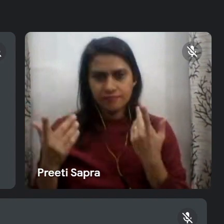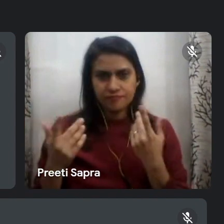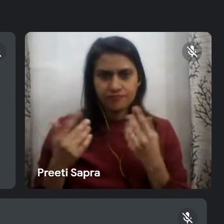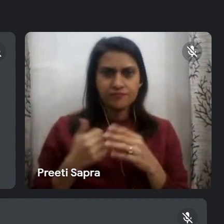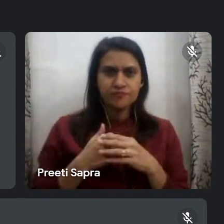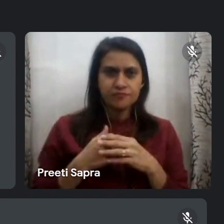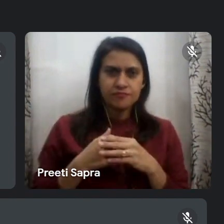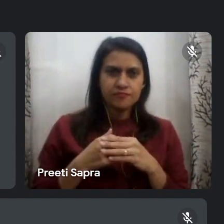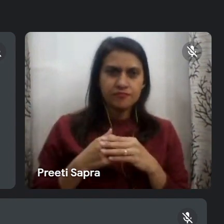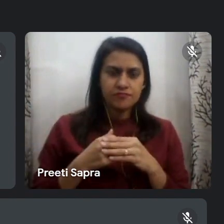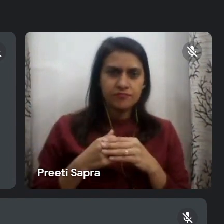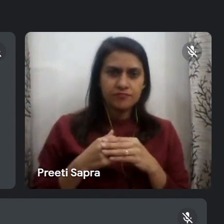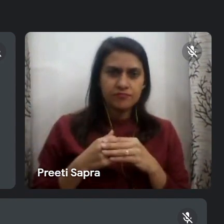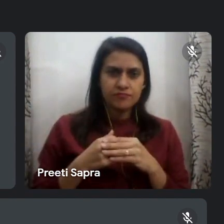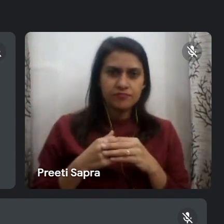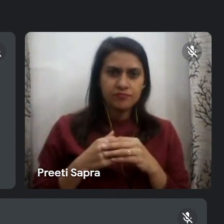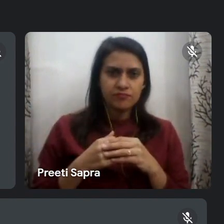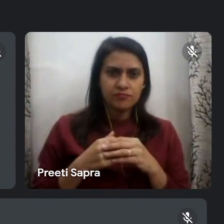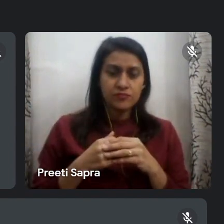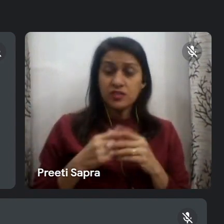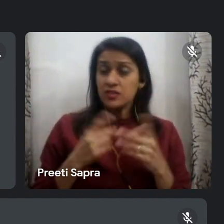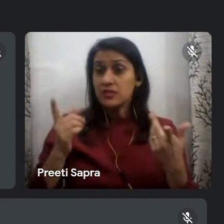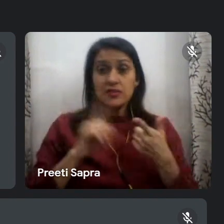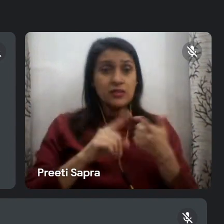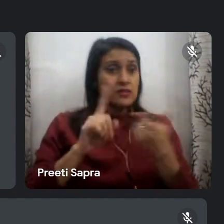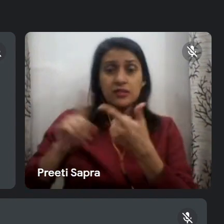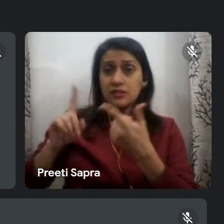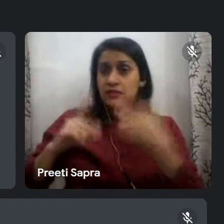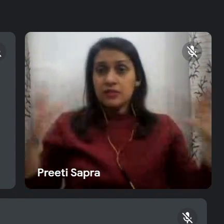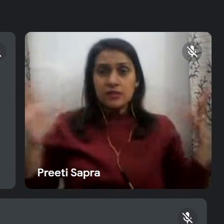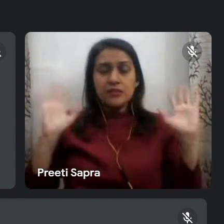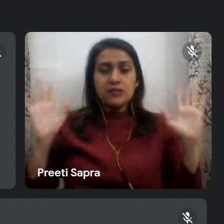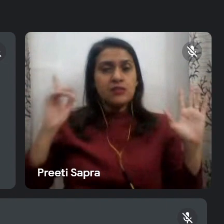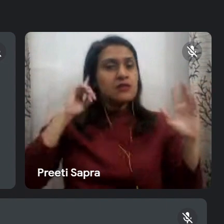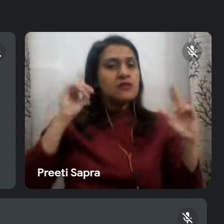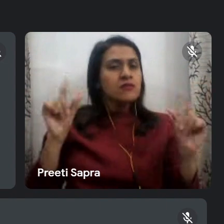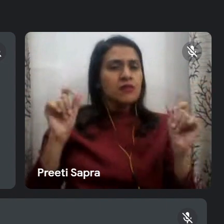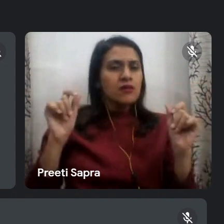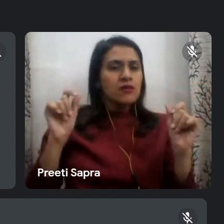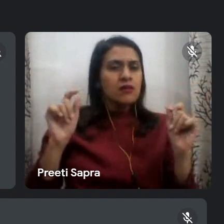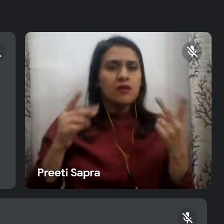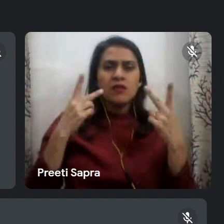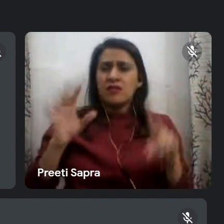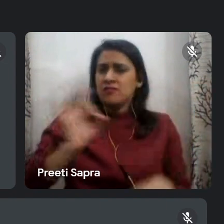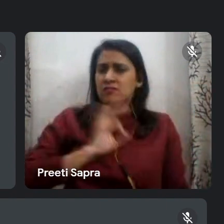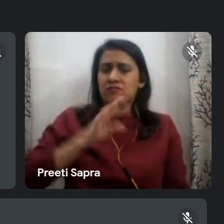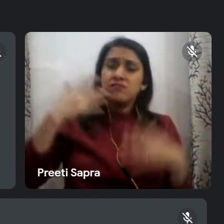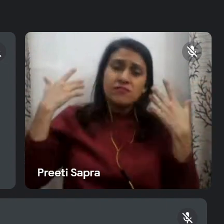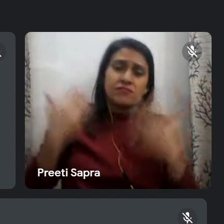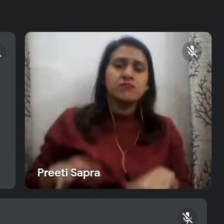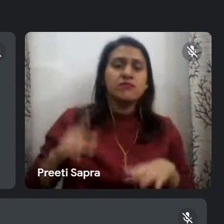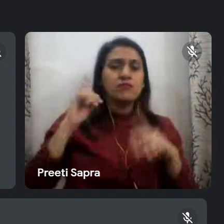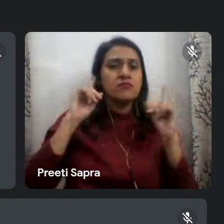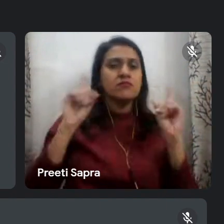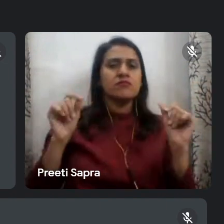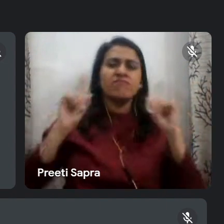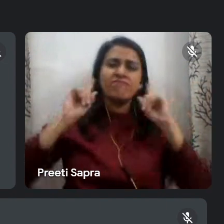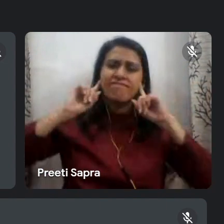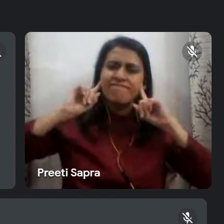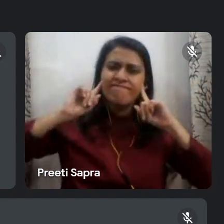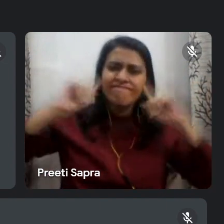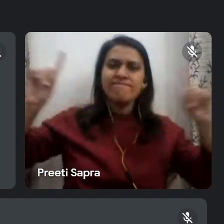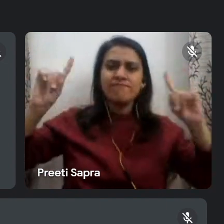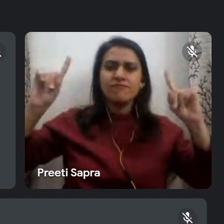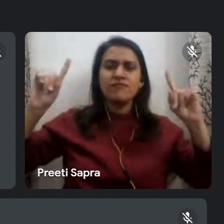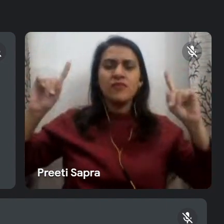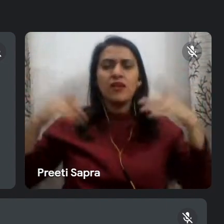like, there's too much going on, I used to play music which I don't even like, but it used to be loud to a